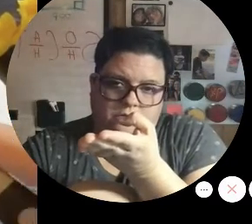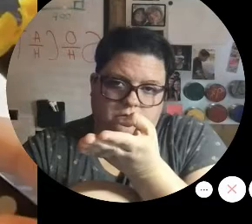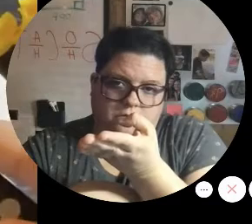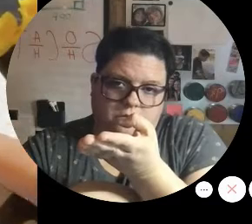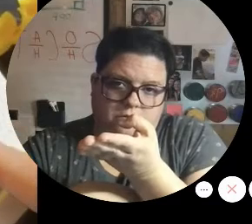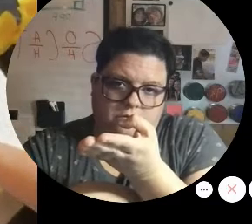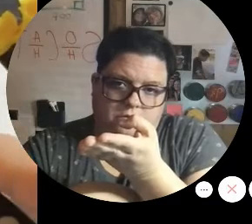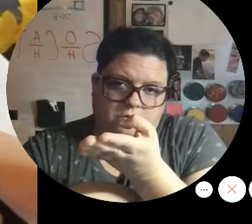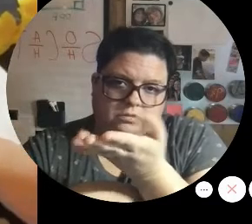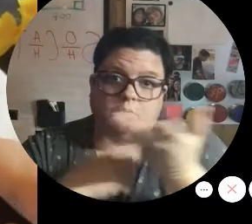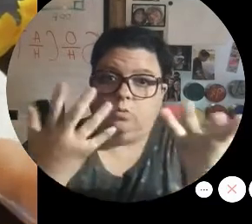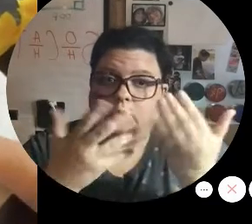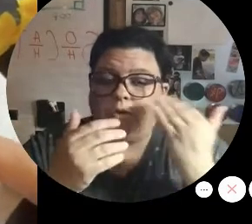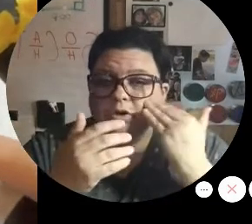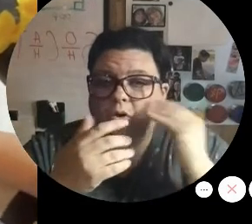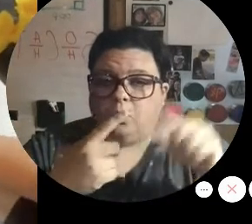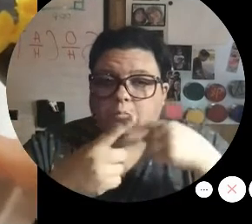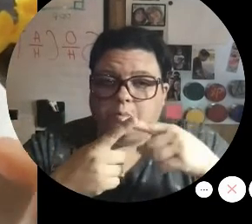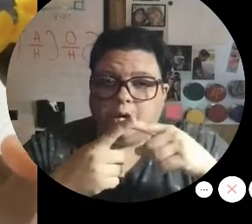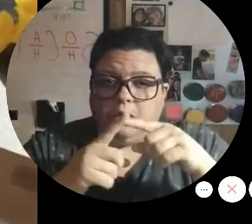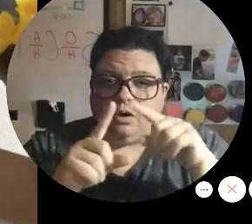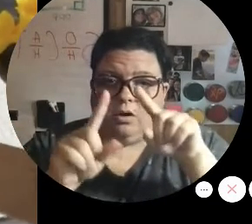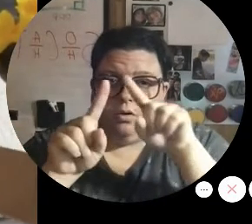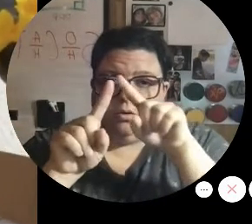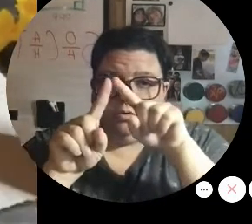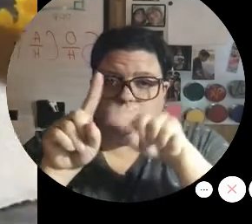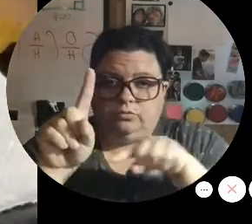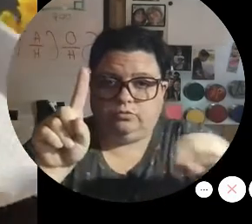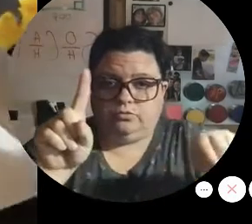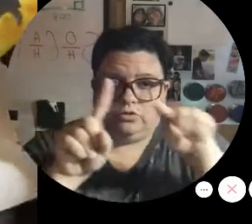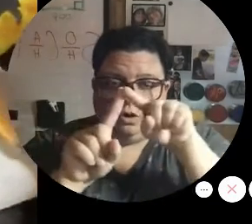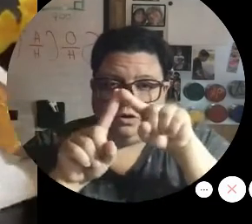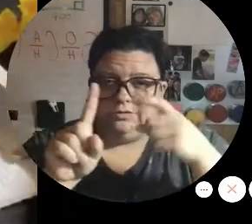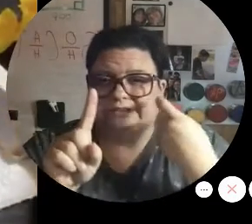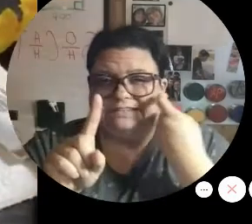Okay, what do we know about triangles? What did we just